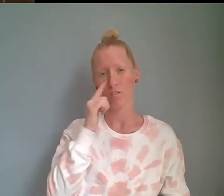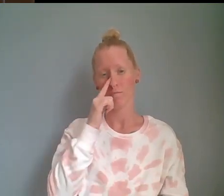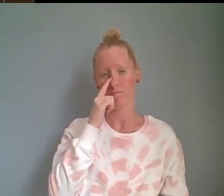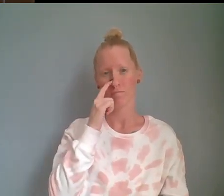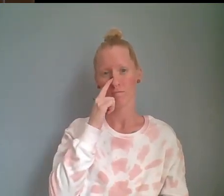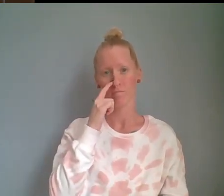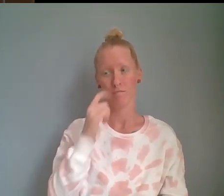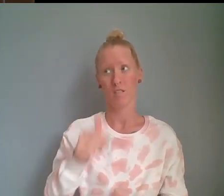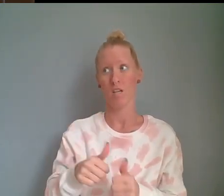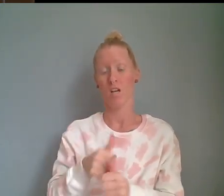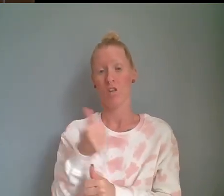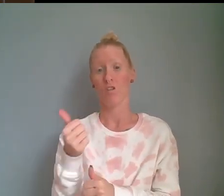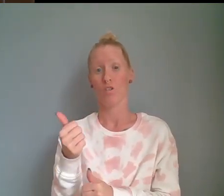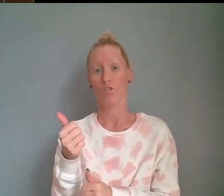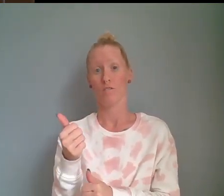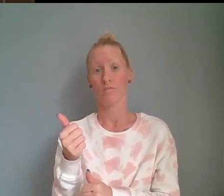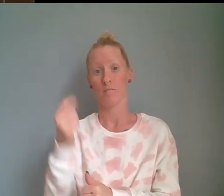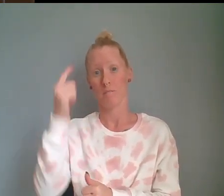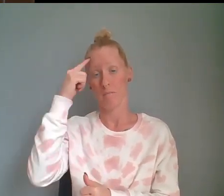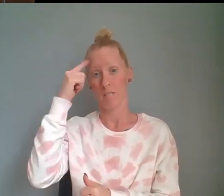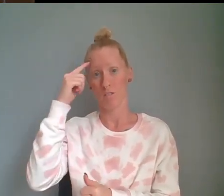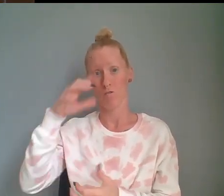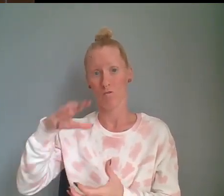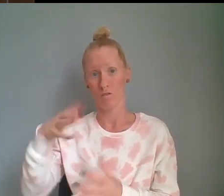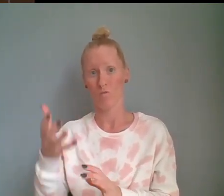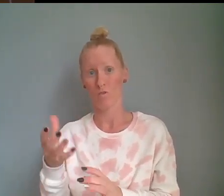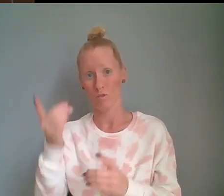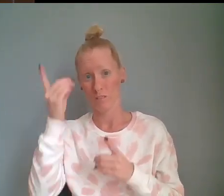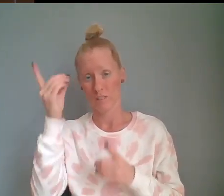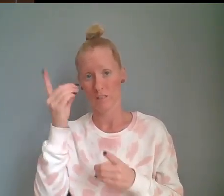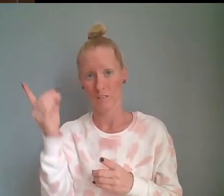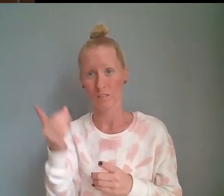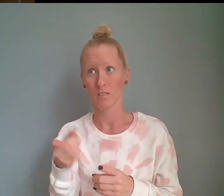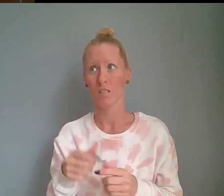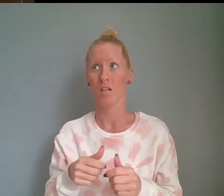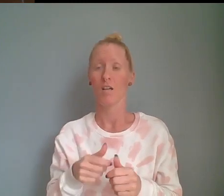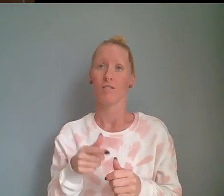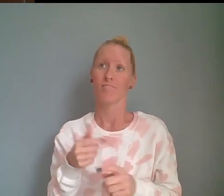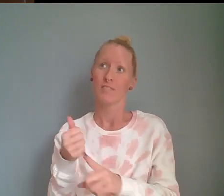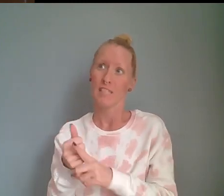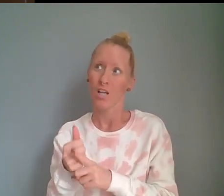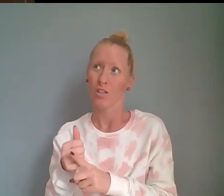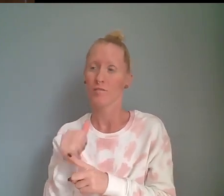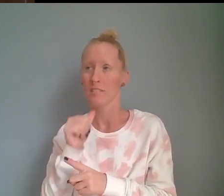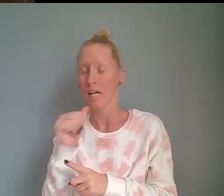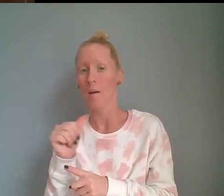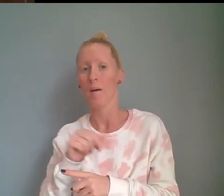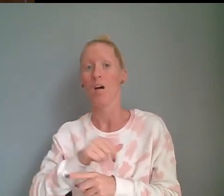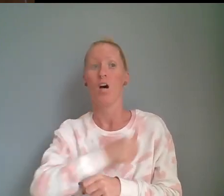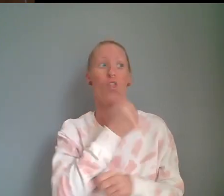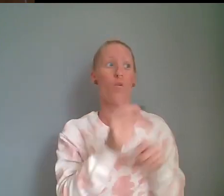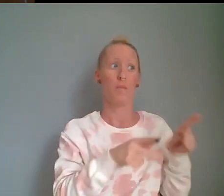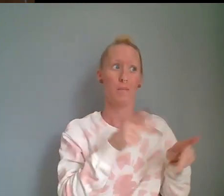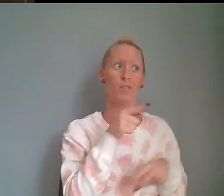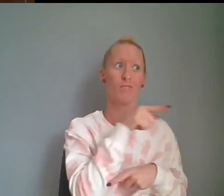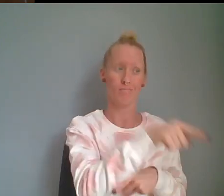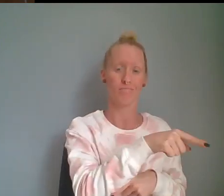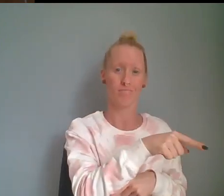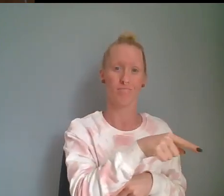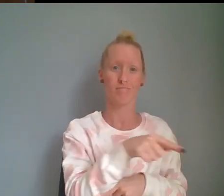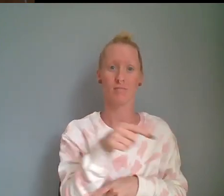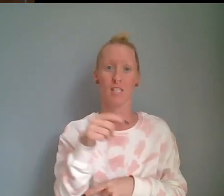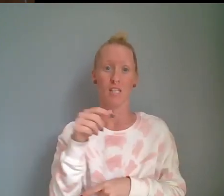the individual distress, but they may cause other people distress. So one example of this is something called